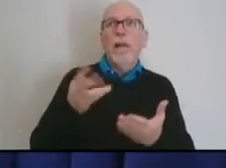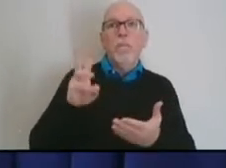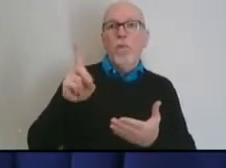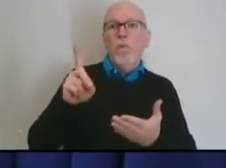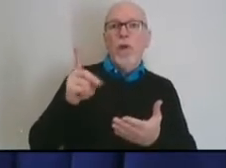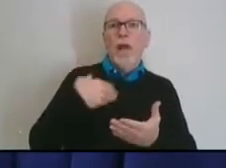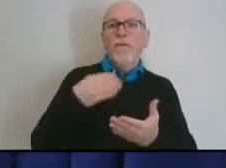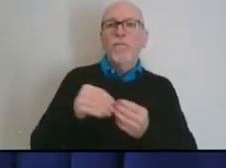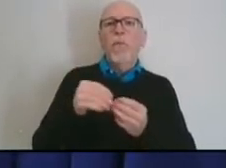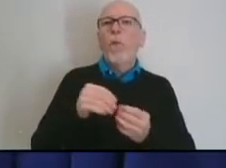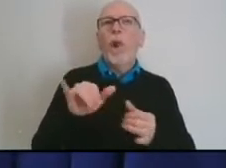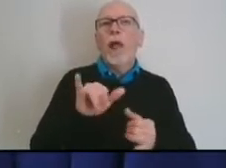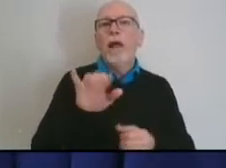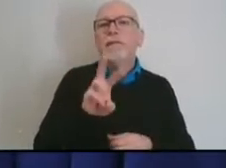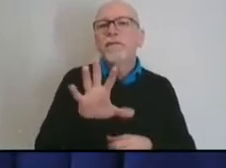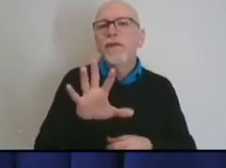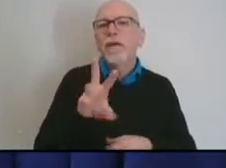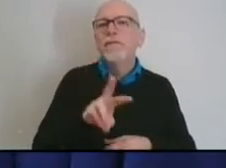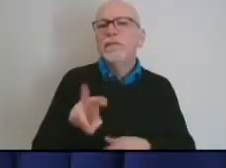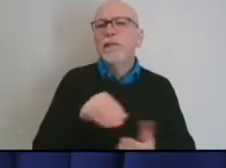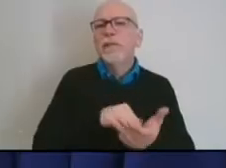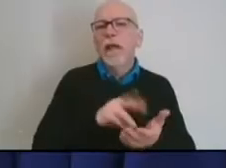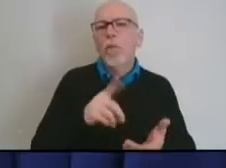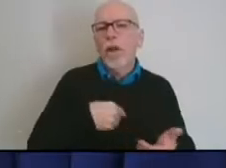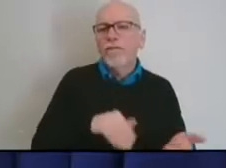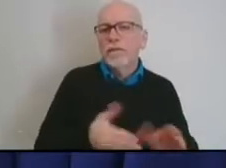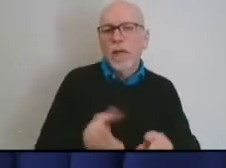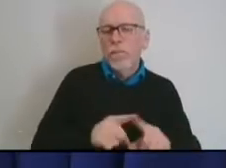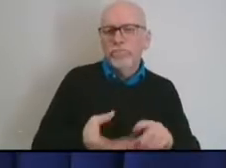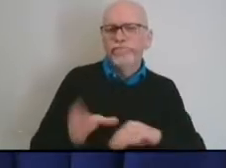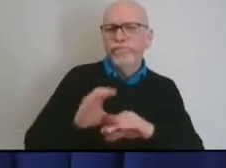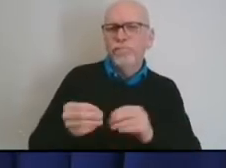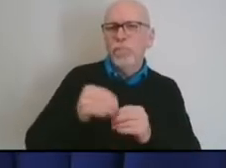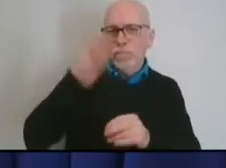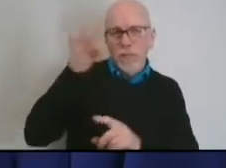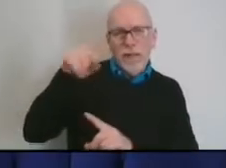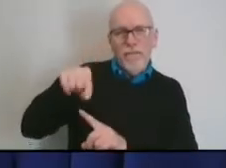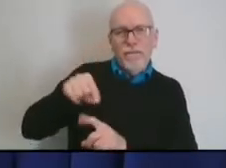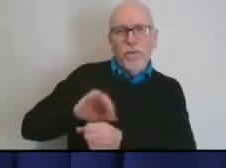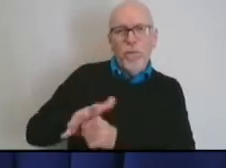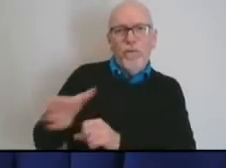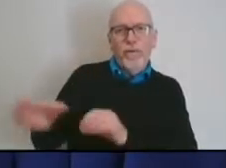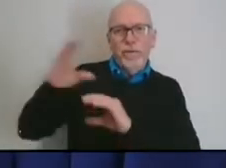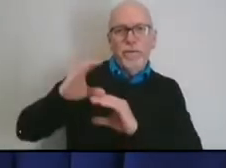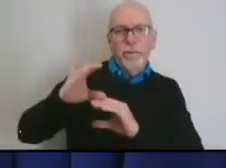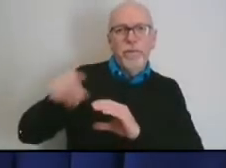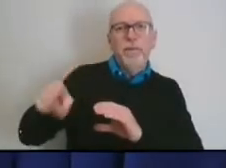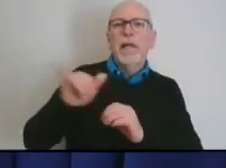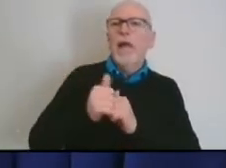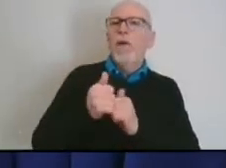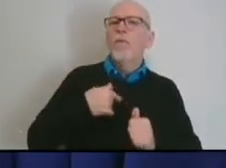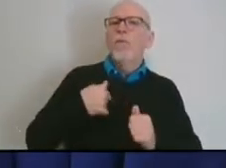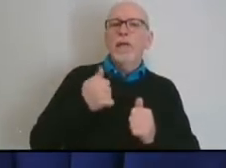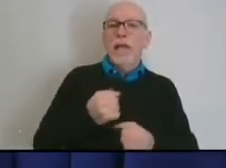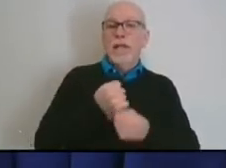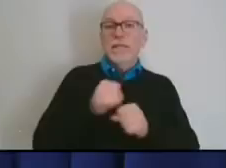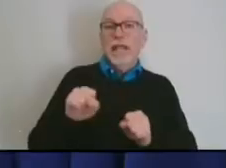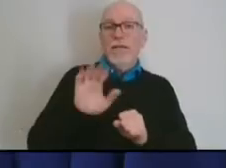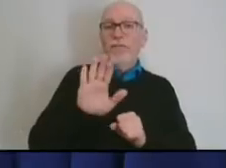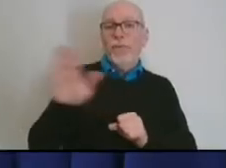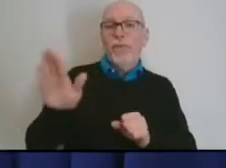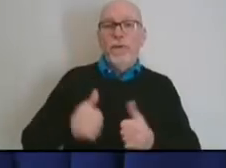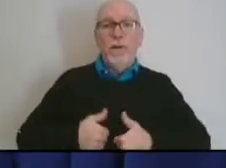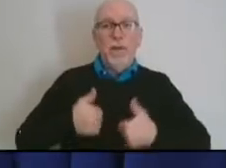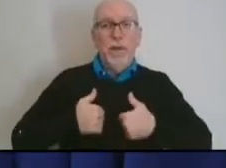consistent with 65, 66,000? So that's where we're starting, is how do we save lives